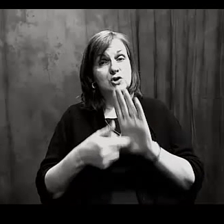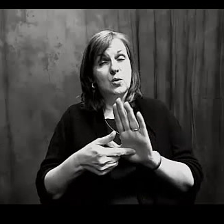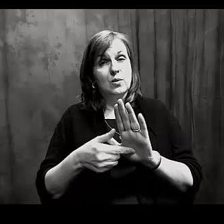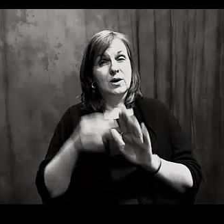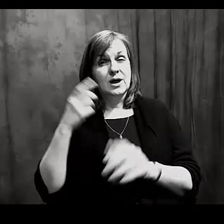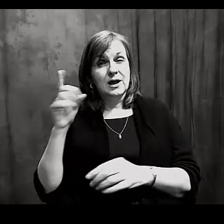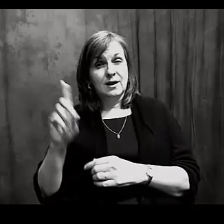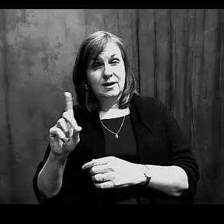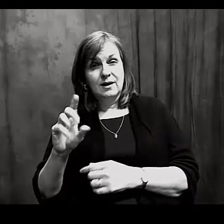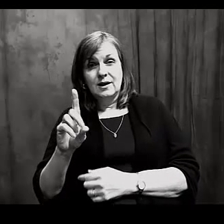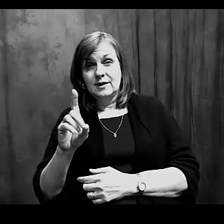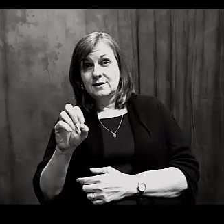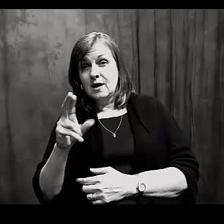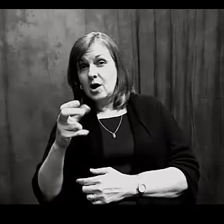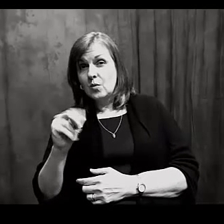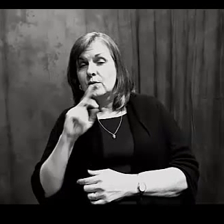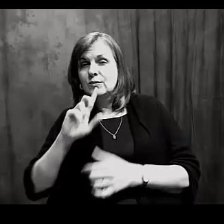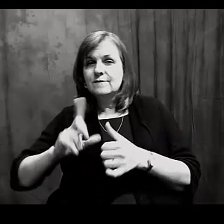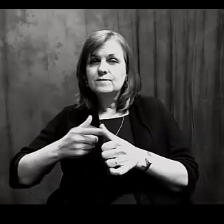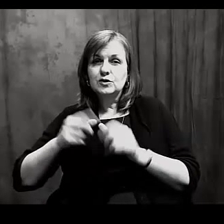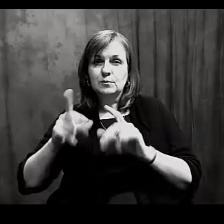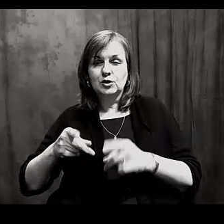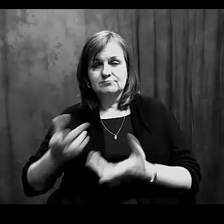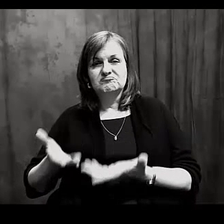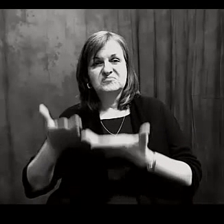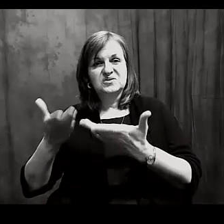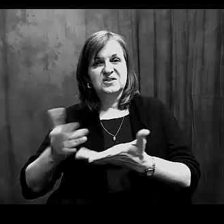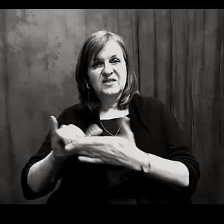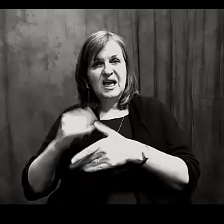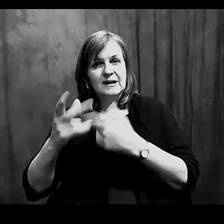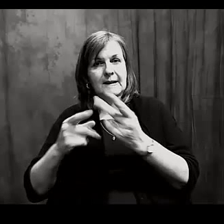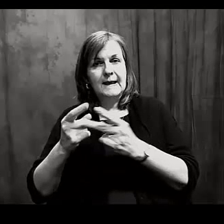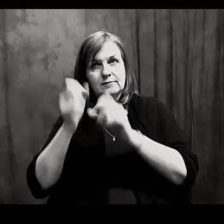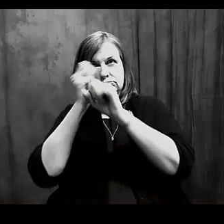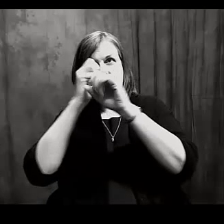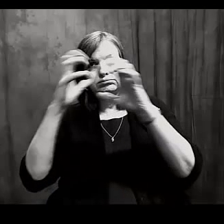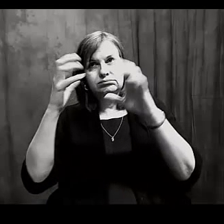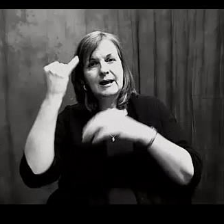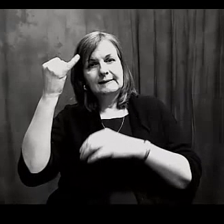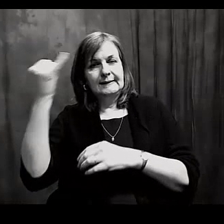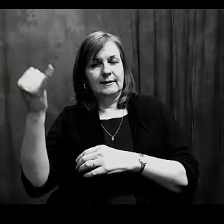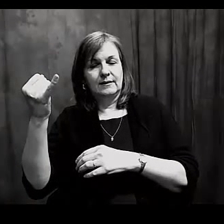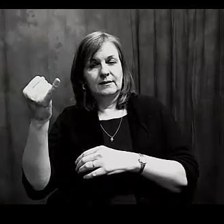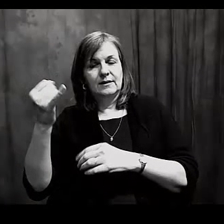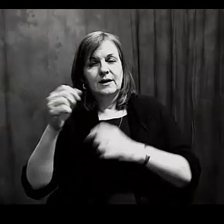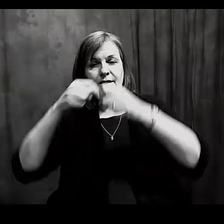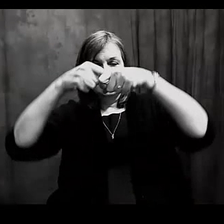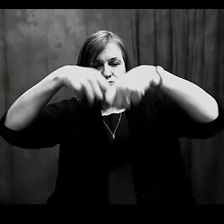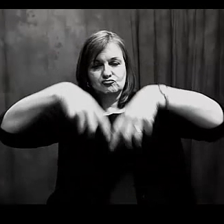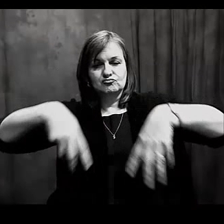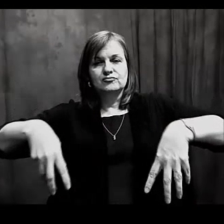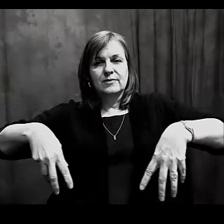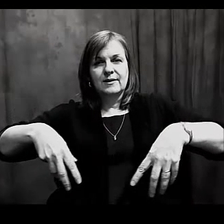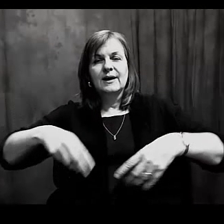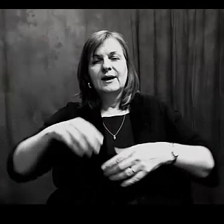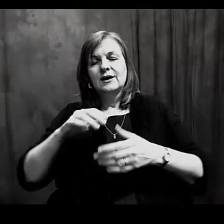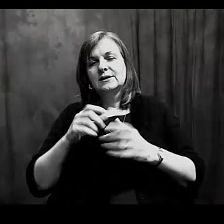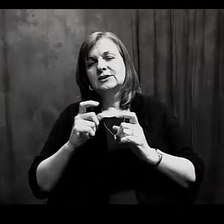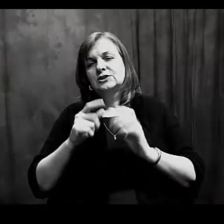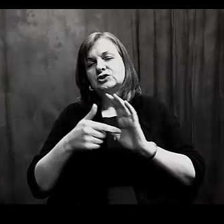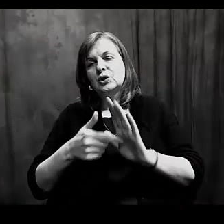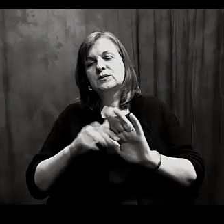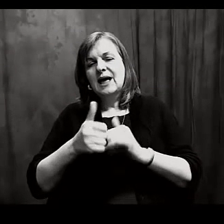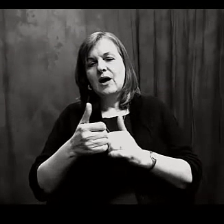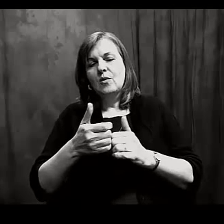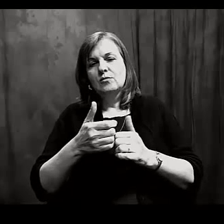what I want to point out to you is Darwin was actually the first to suggest this. This tree or branching structure gives you an